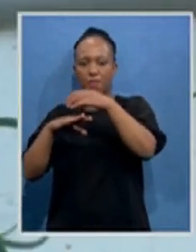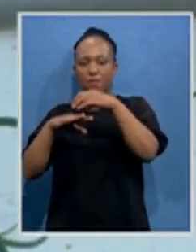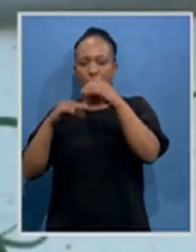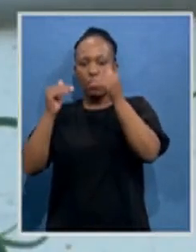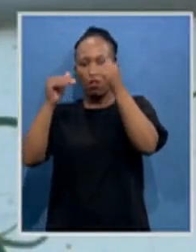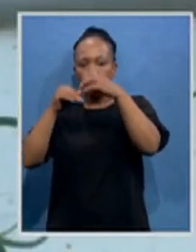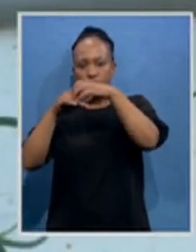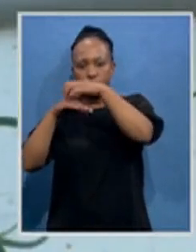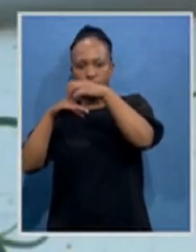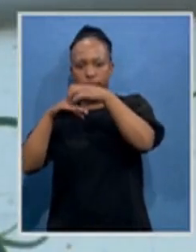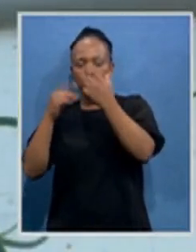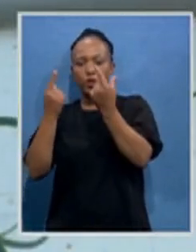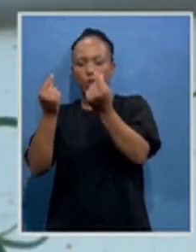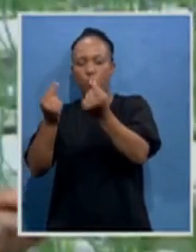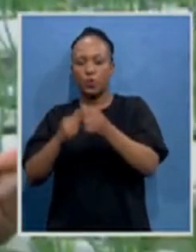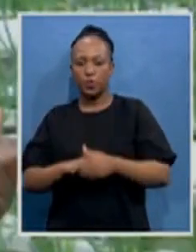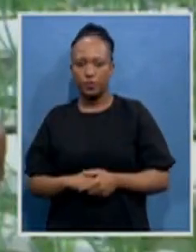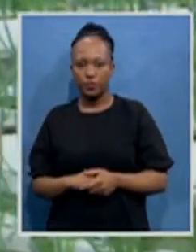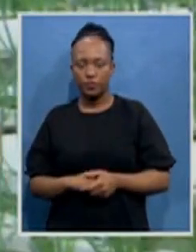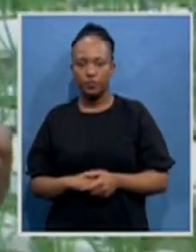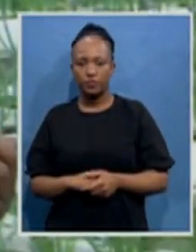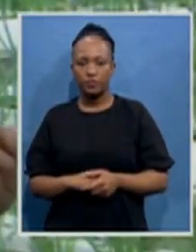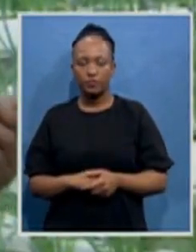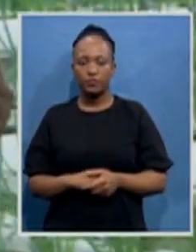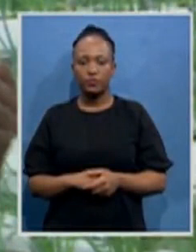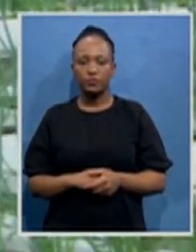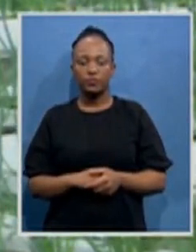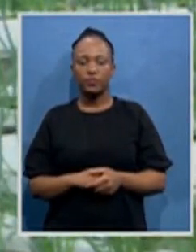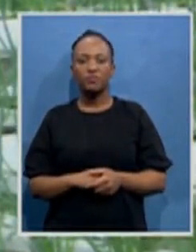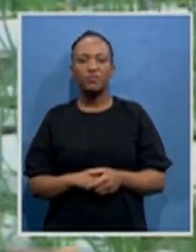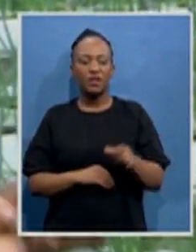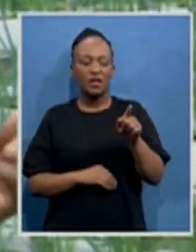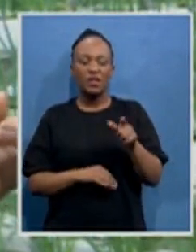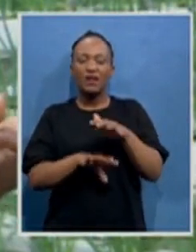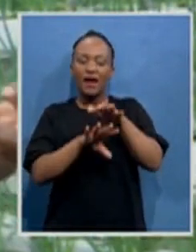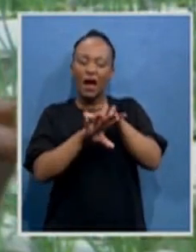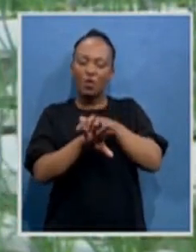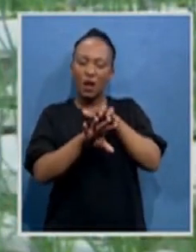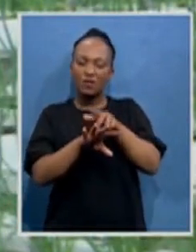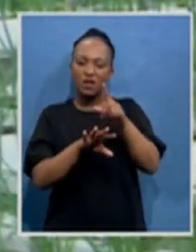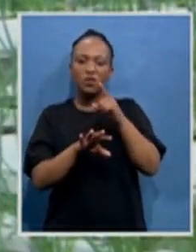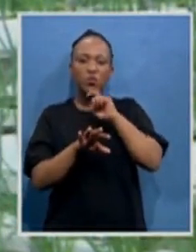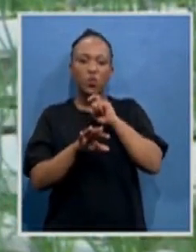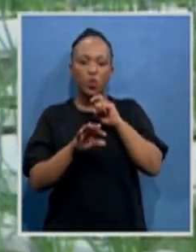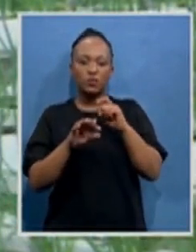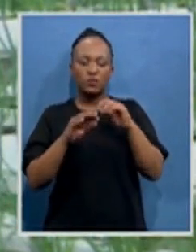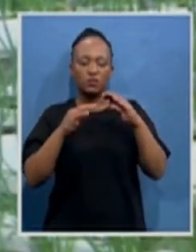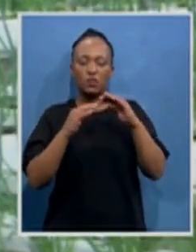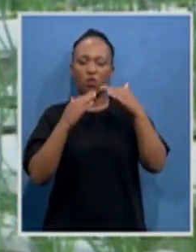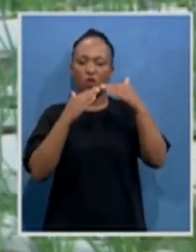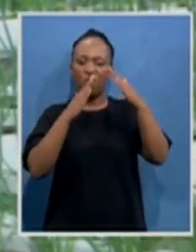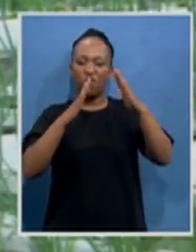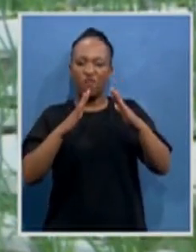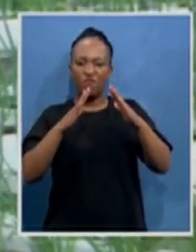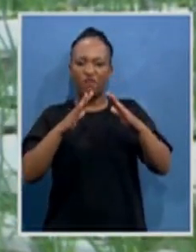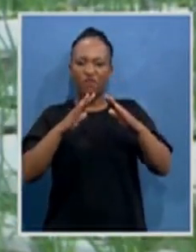it's a type of horticulture that you plant crops without using soil,